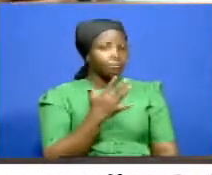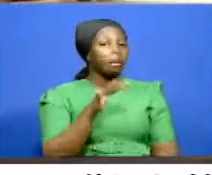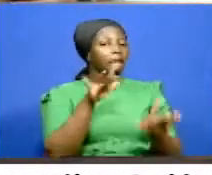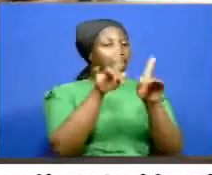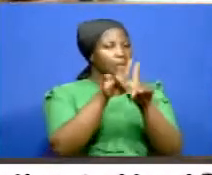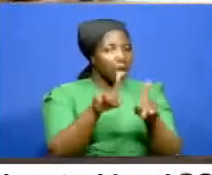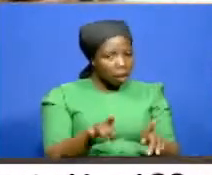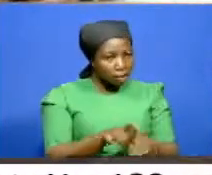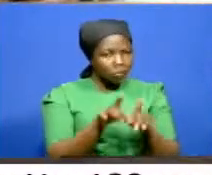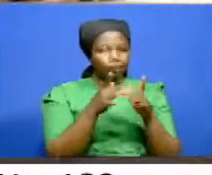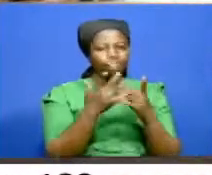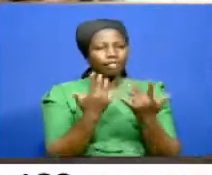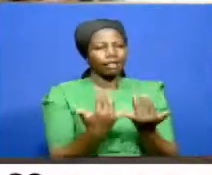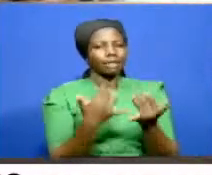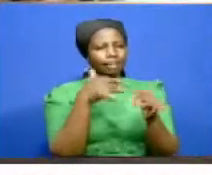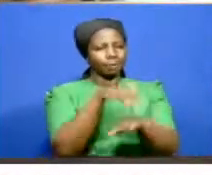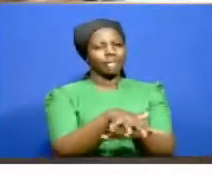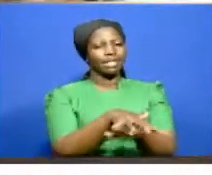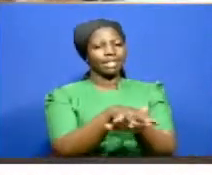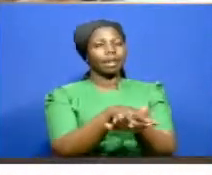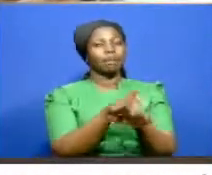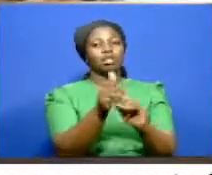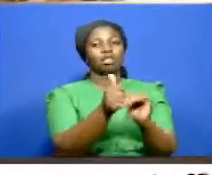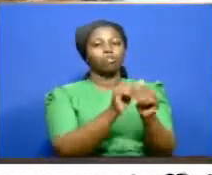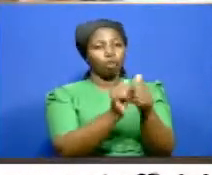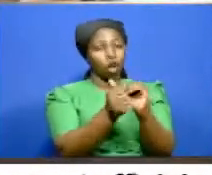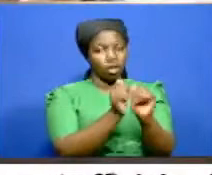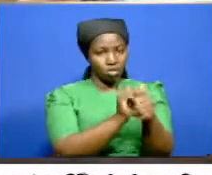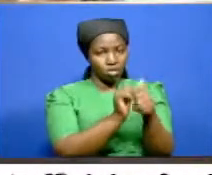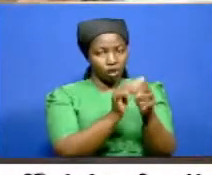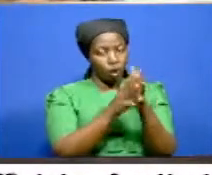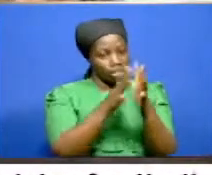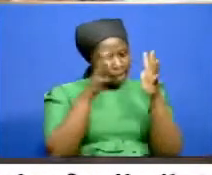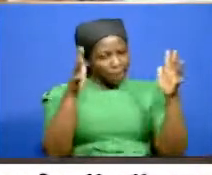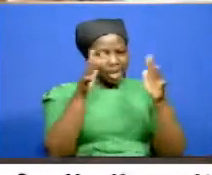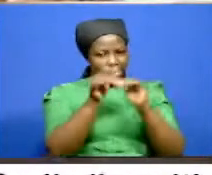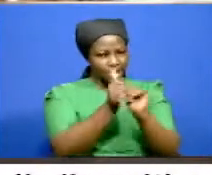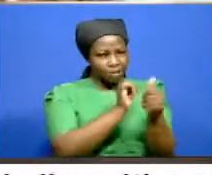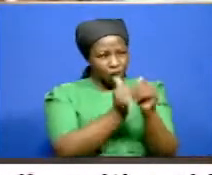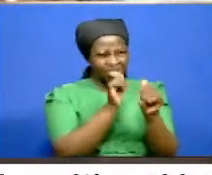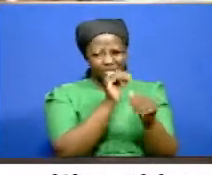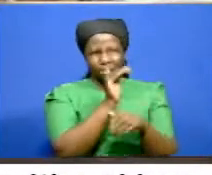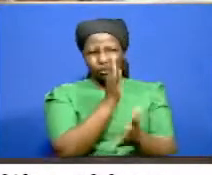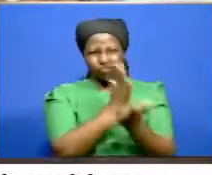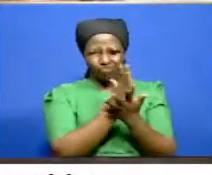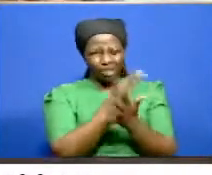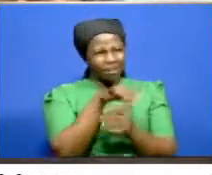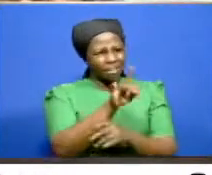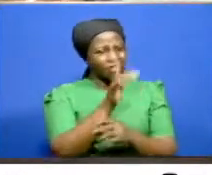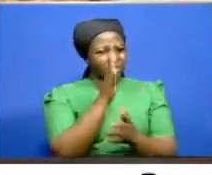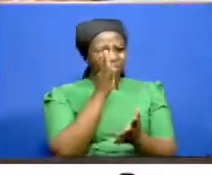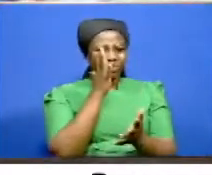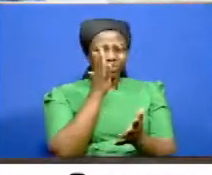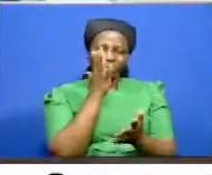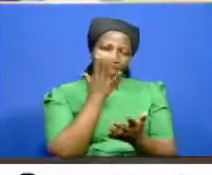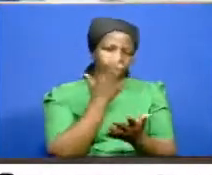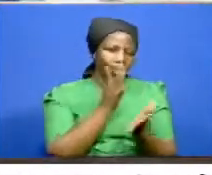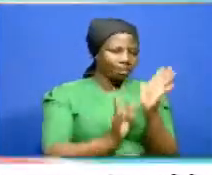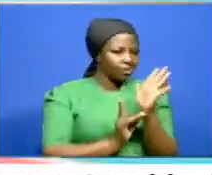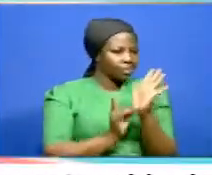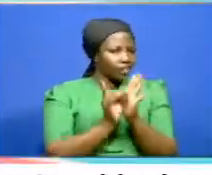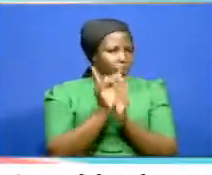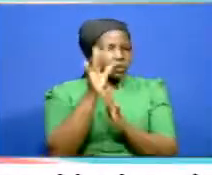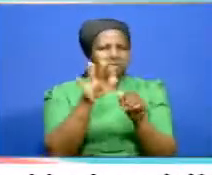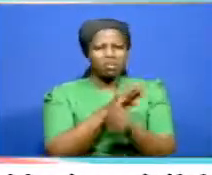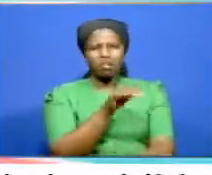let's say, mainstream sports really is still way, you know, steps way back, actually a long way from,